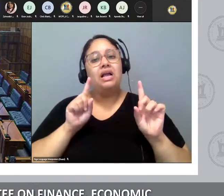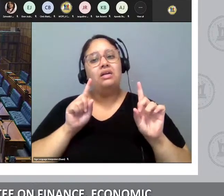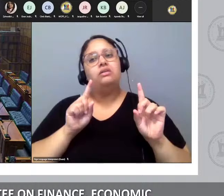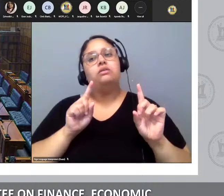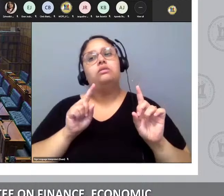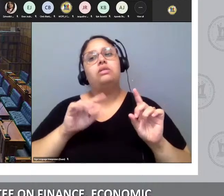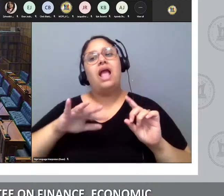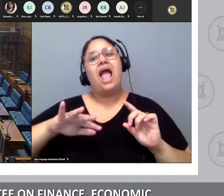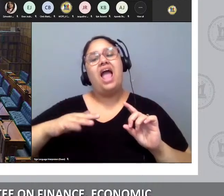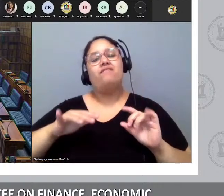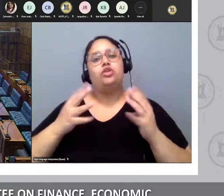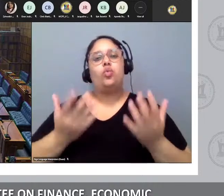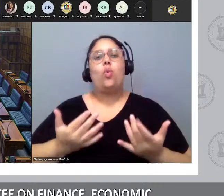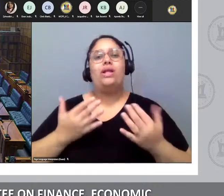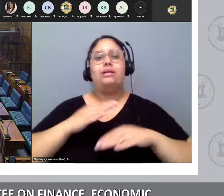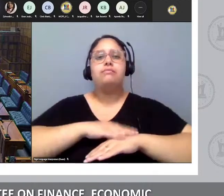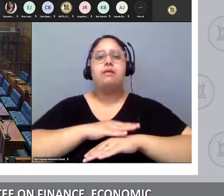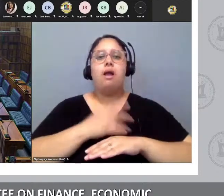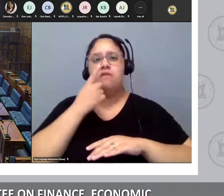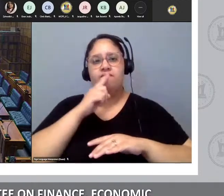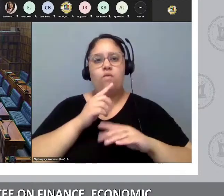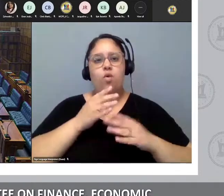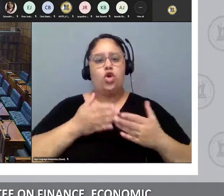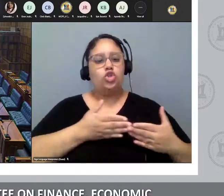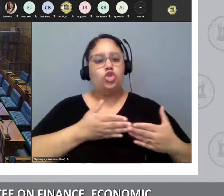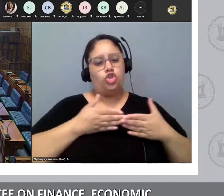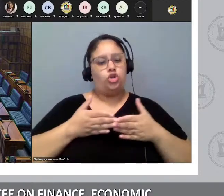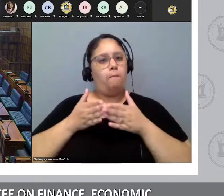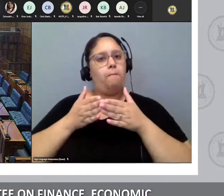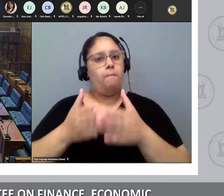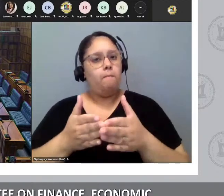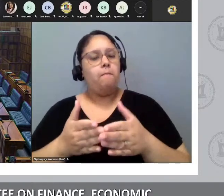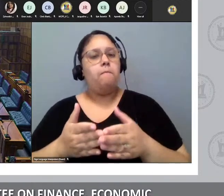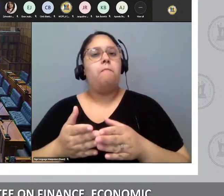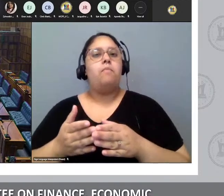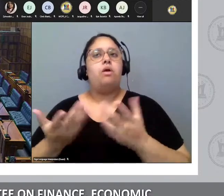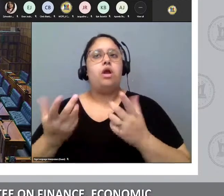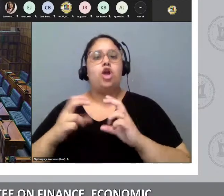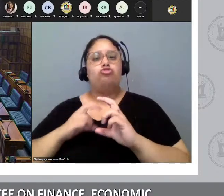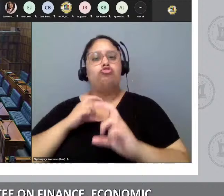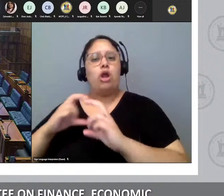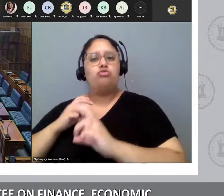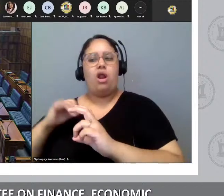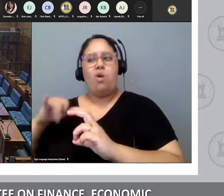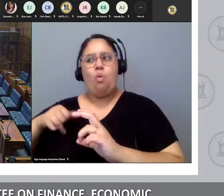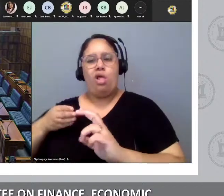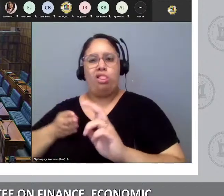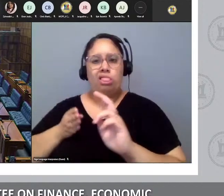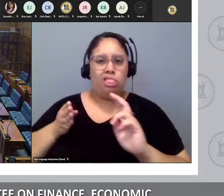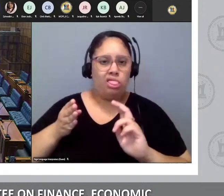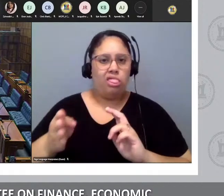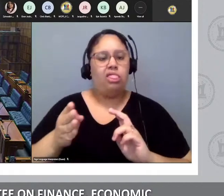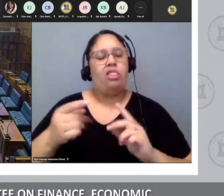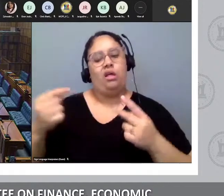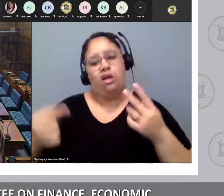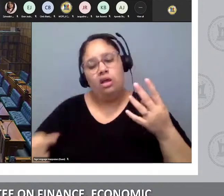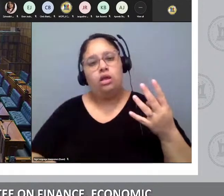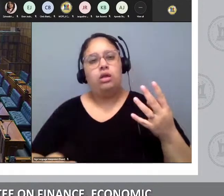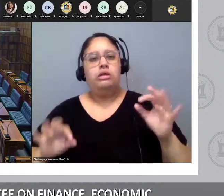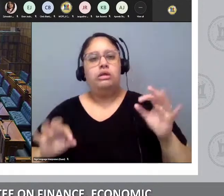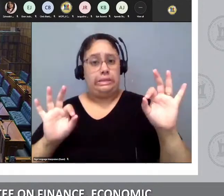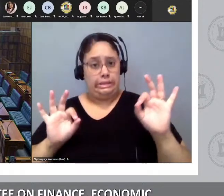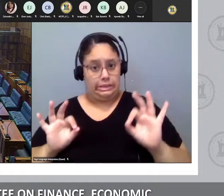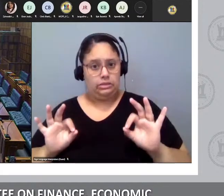average waiting time for births truck waiting time and so on um for me you